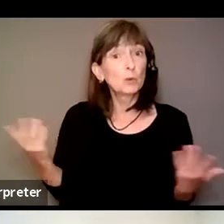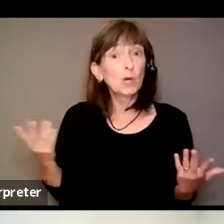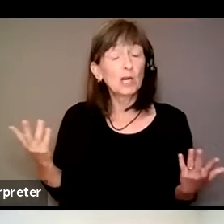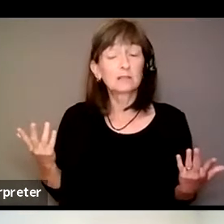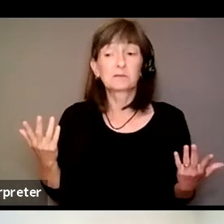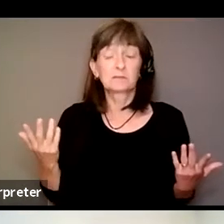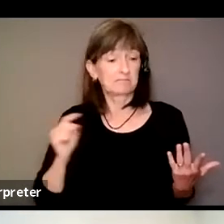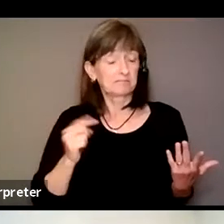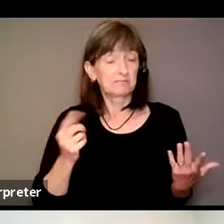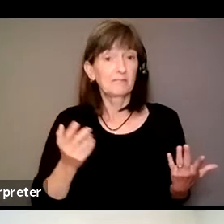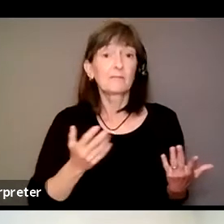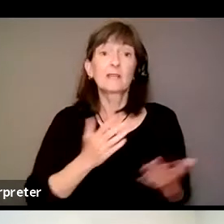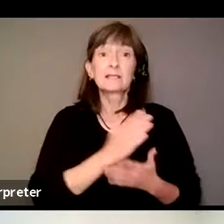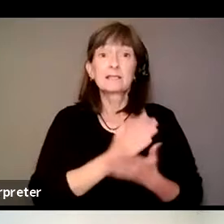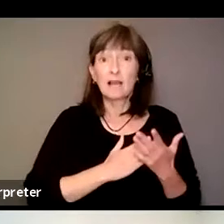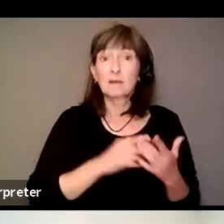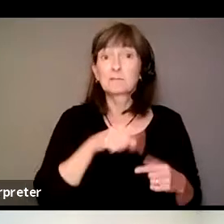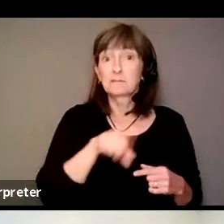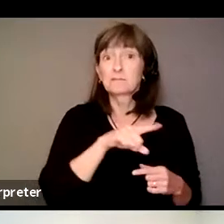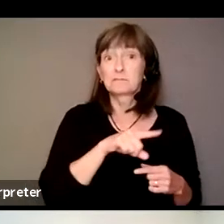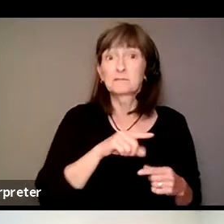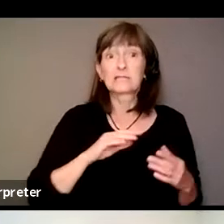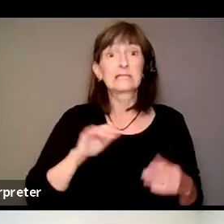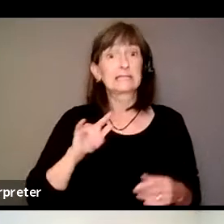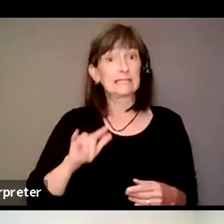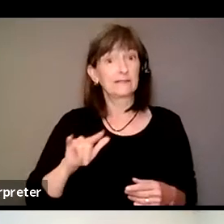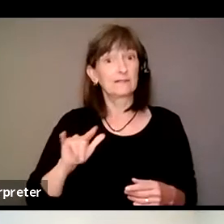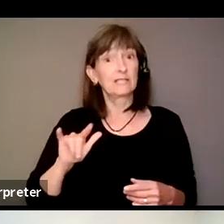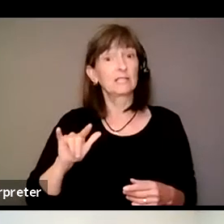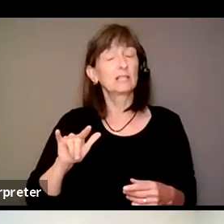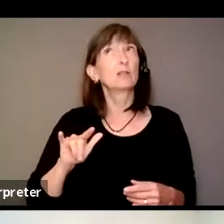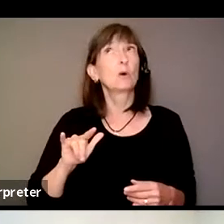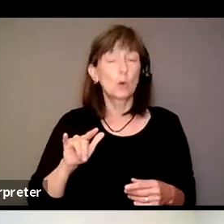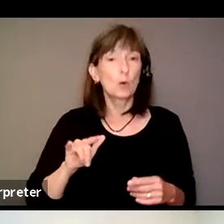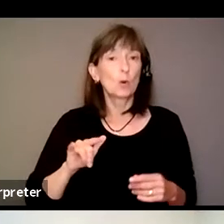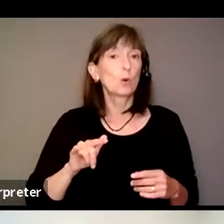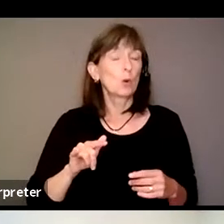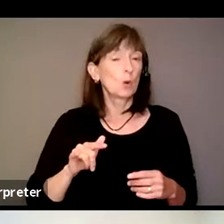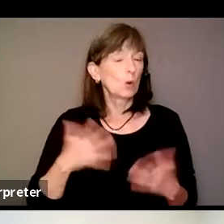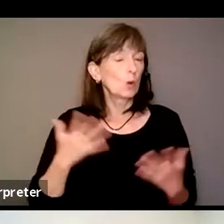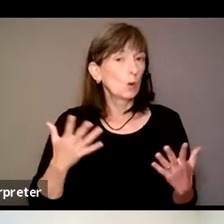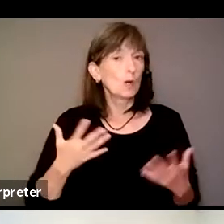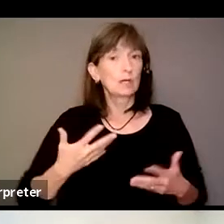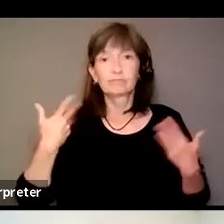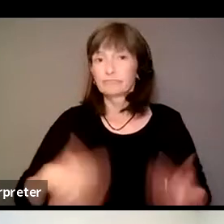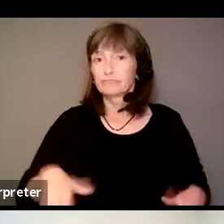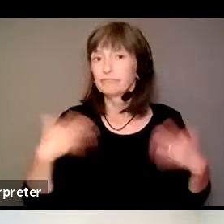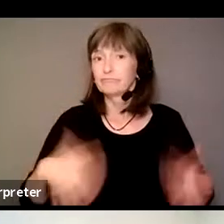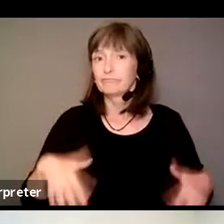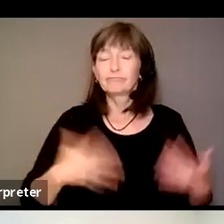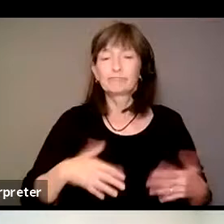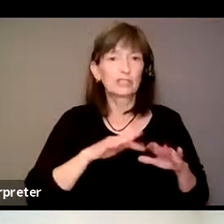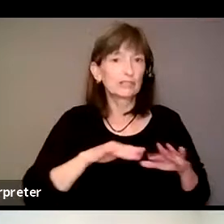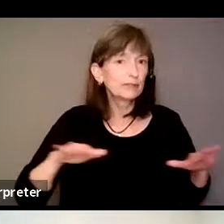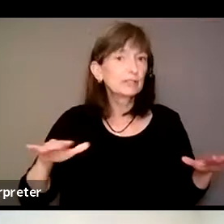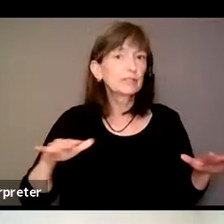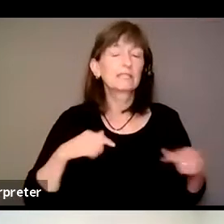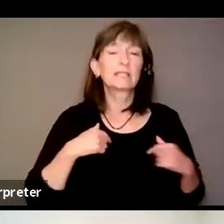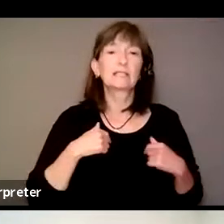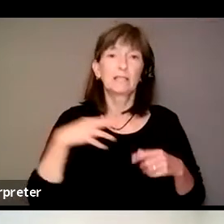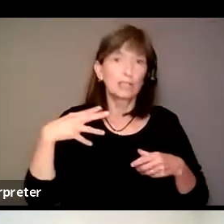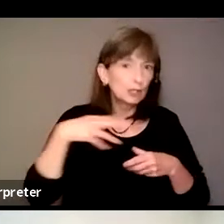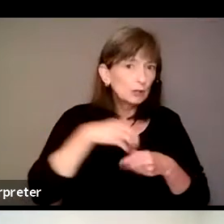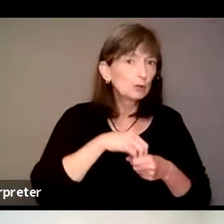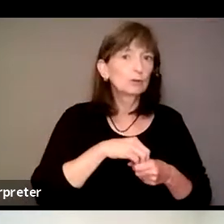Stephenville is we're rich on diversity. We're rich on inclusion. We're rich on respect. We listen